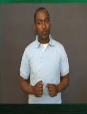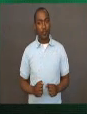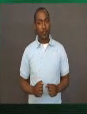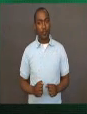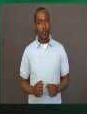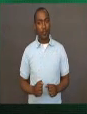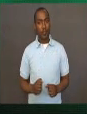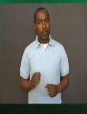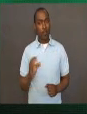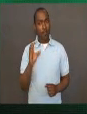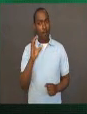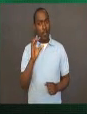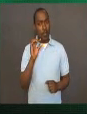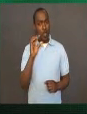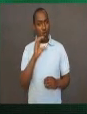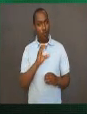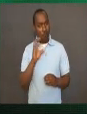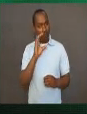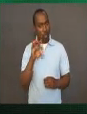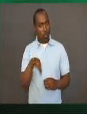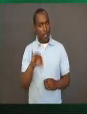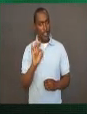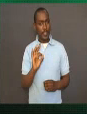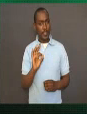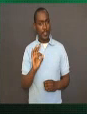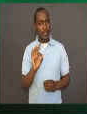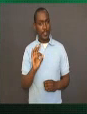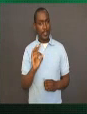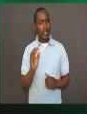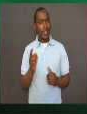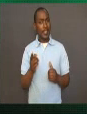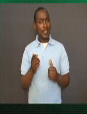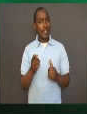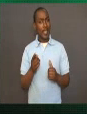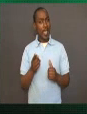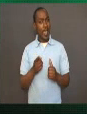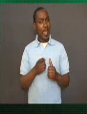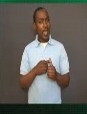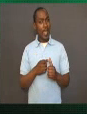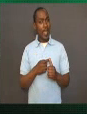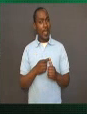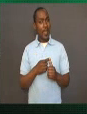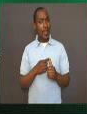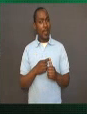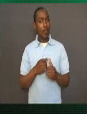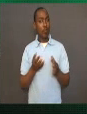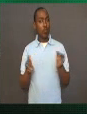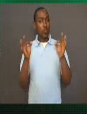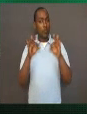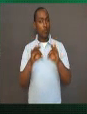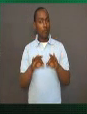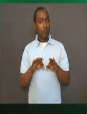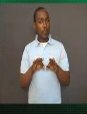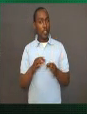The discovery of microorganisms has been one of the most important